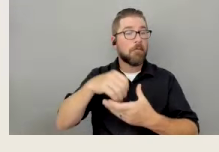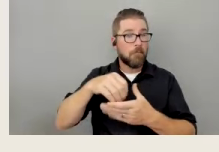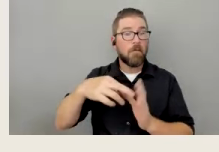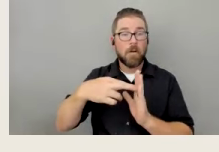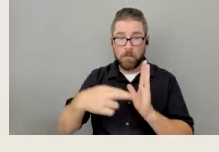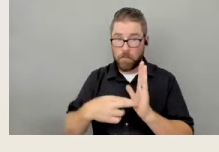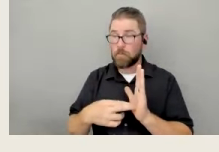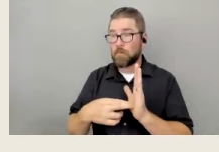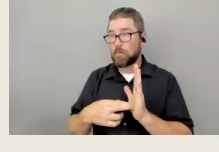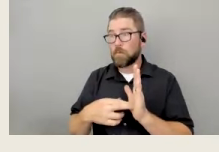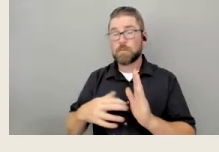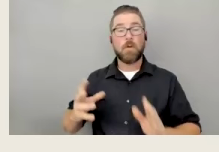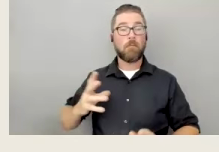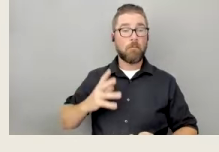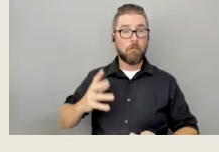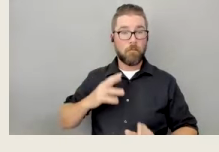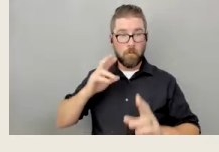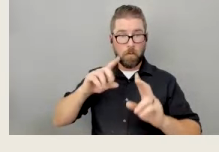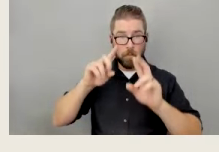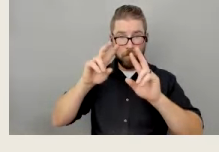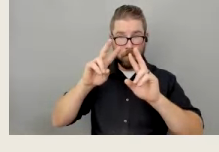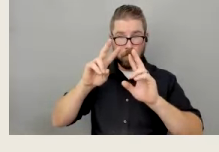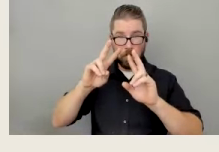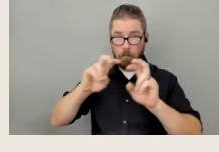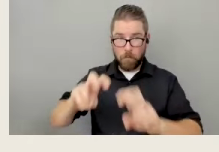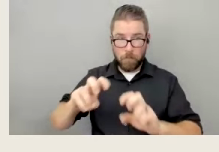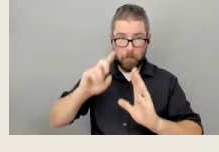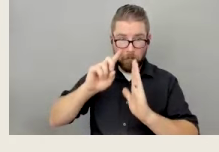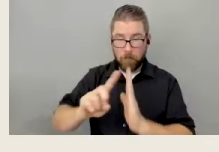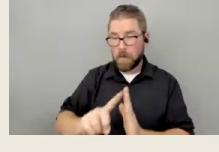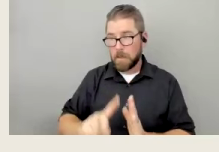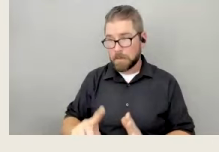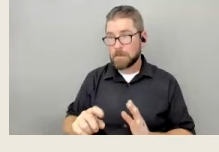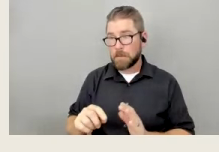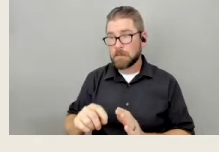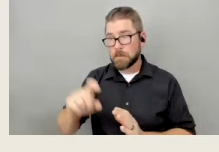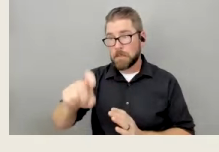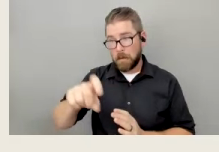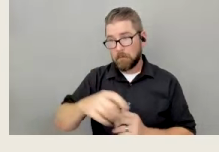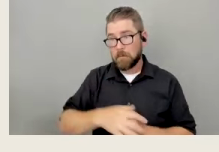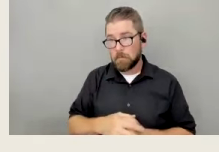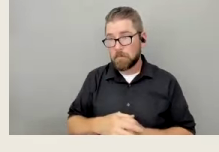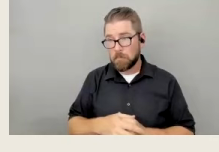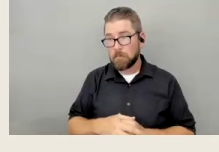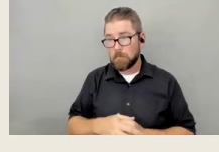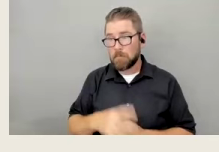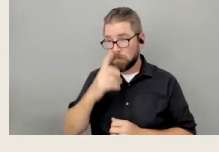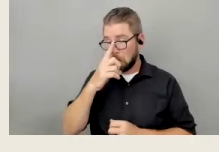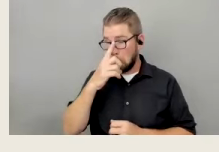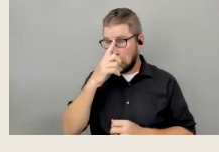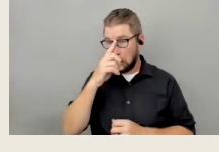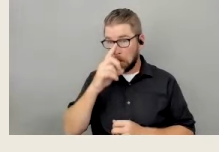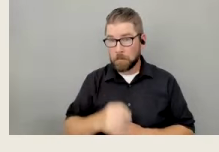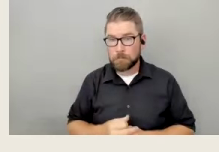formal investigation, it has to be done in writing. So that's what we usually use the online complaint form for. And